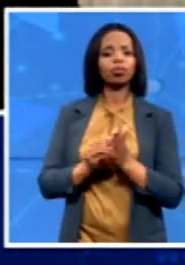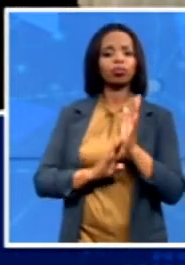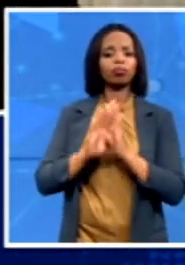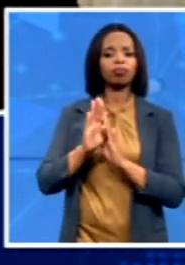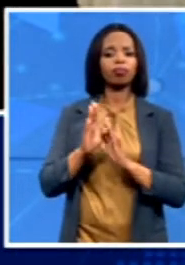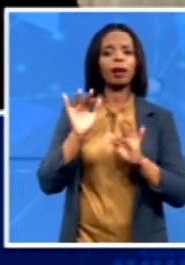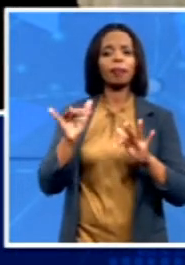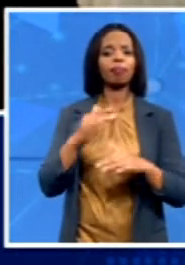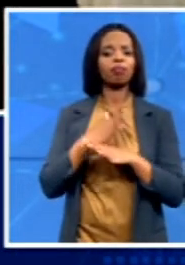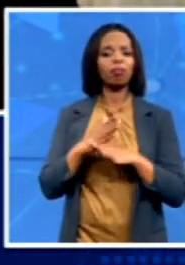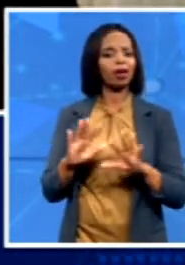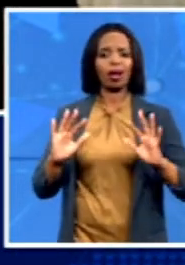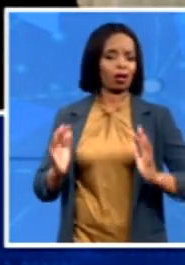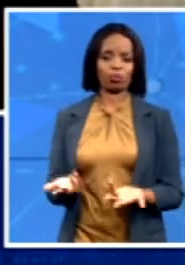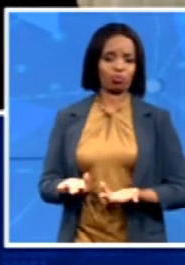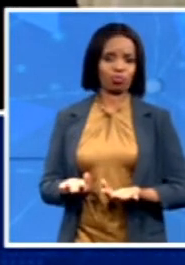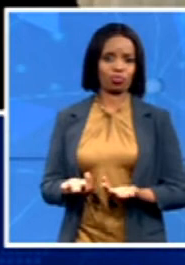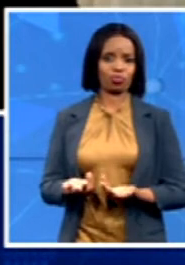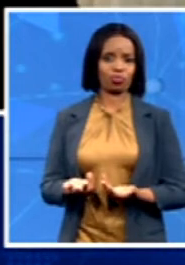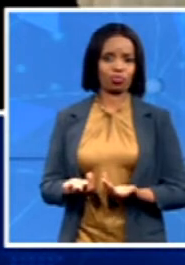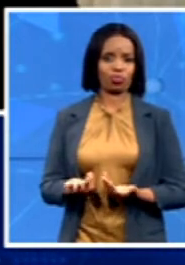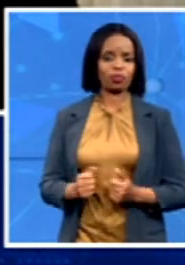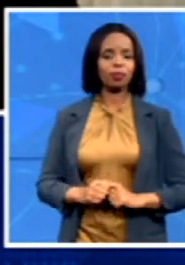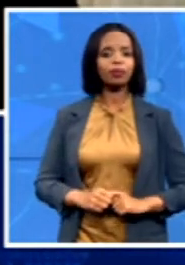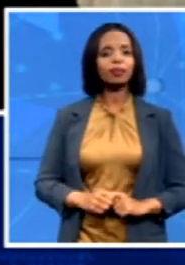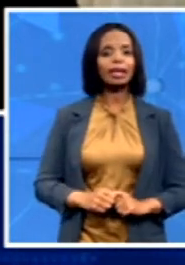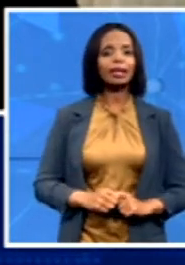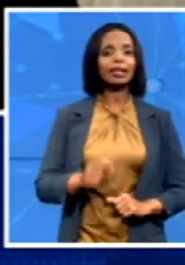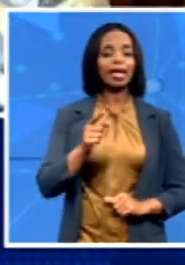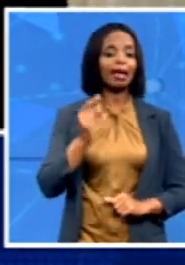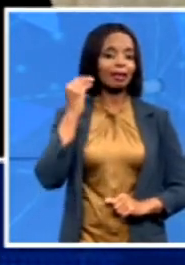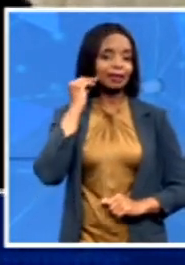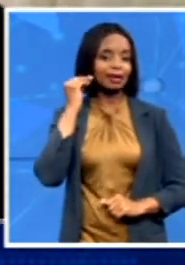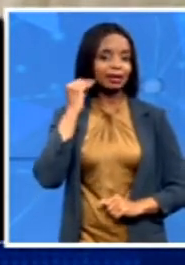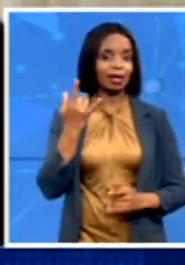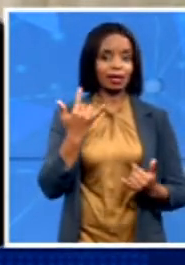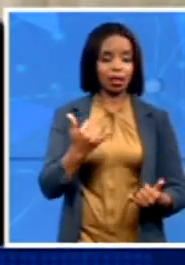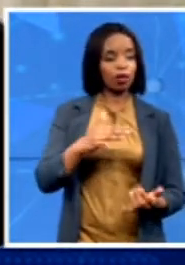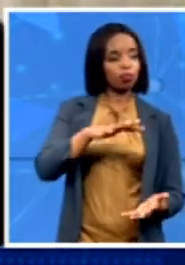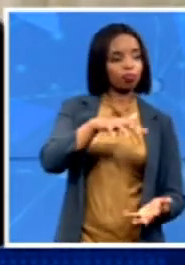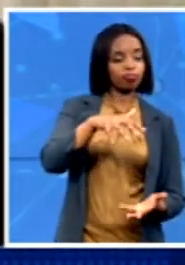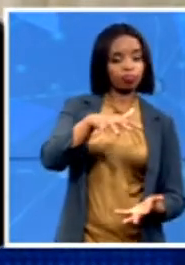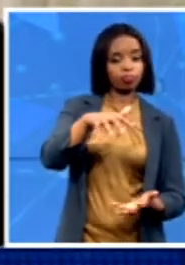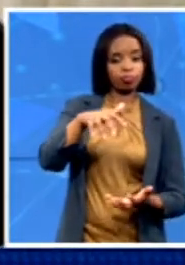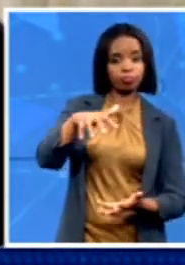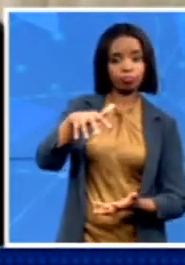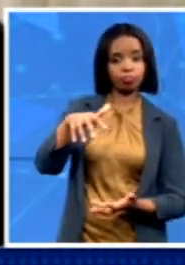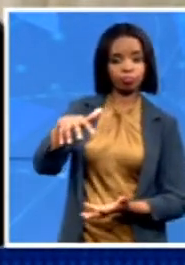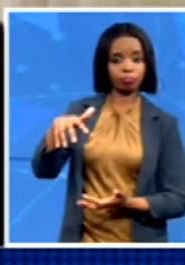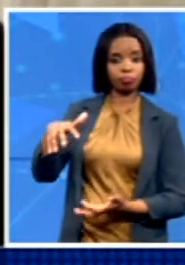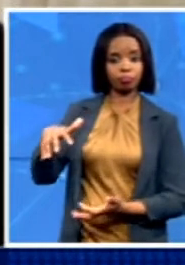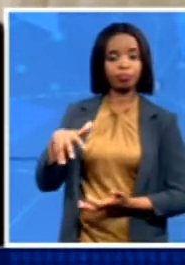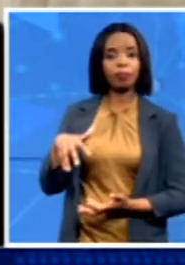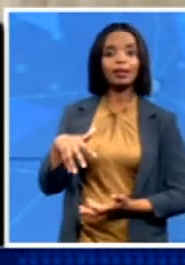Well, the data sets and the data points that are being collected are key, because if you look at the